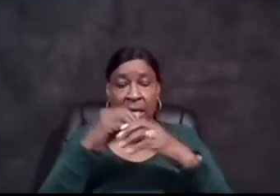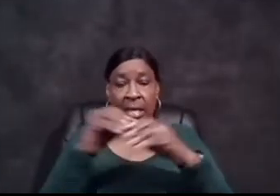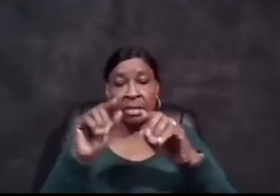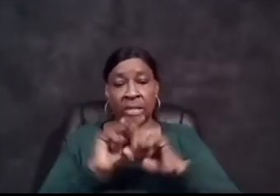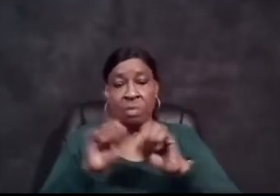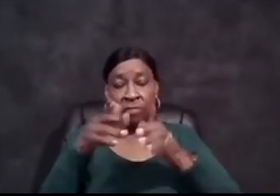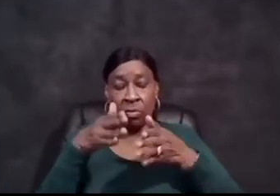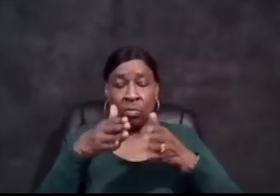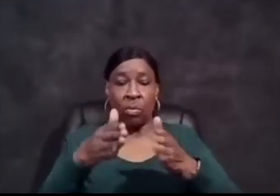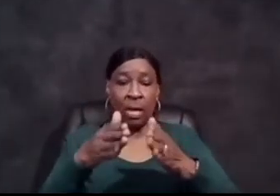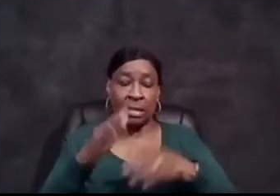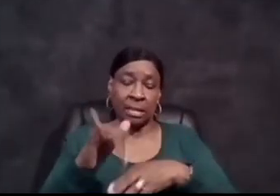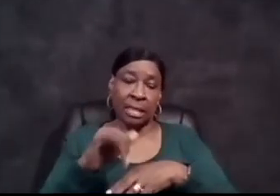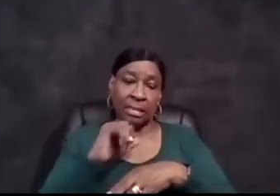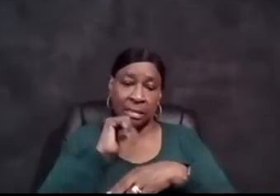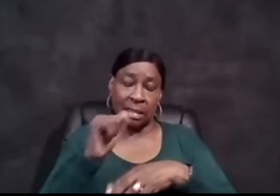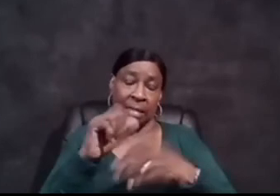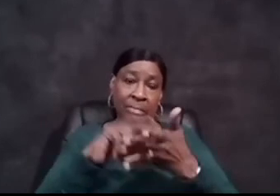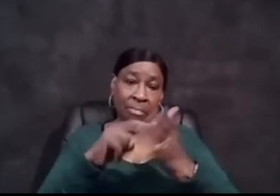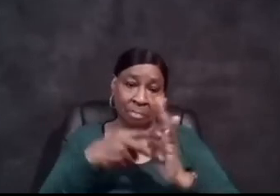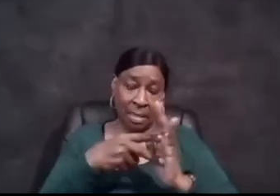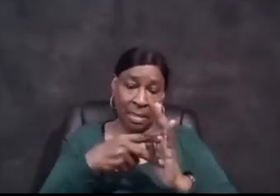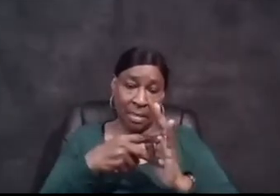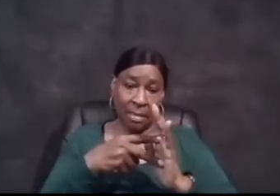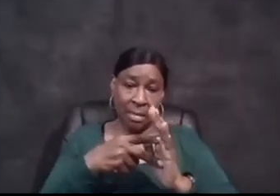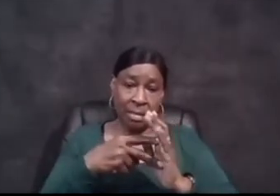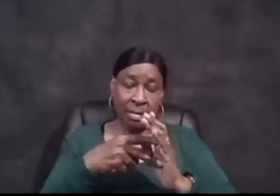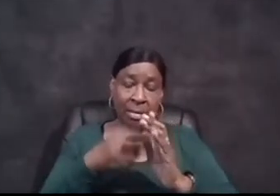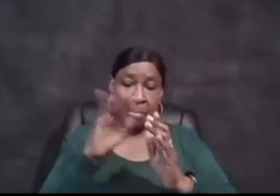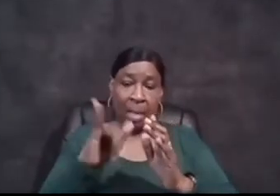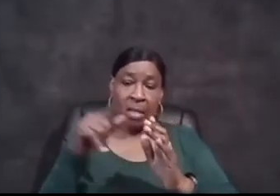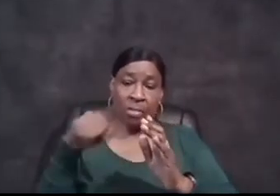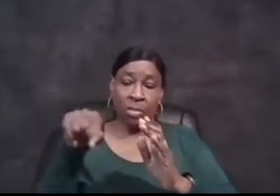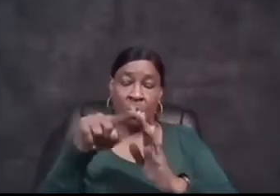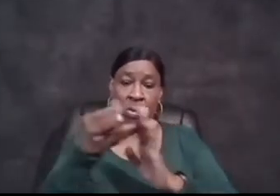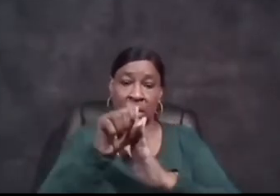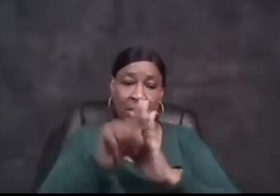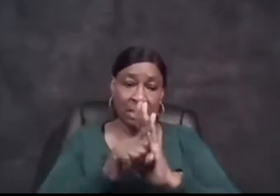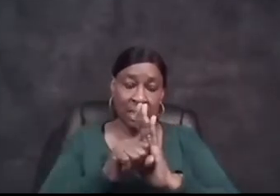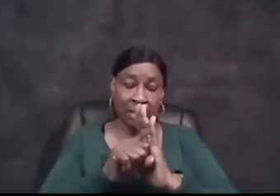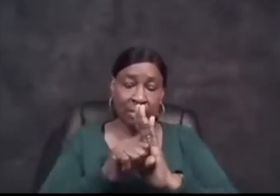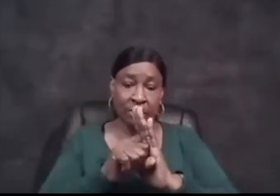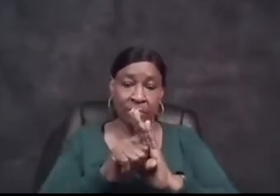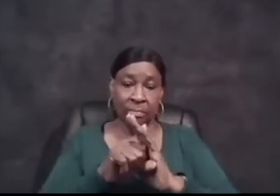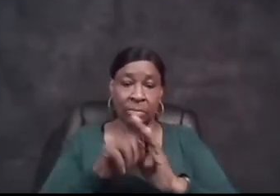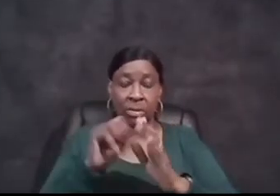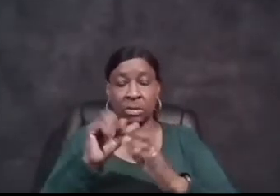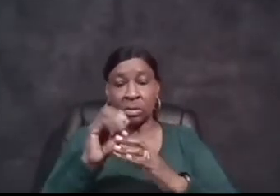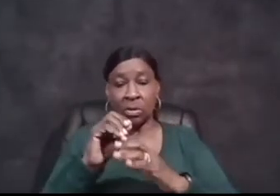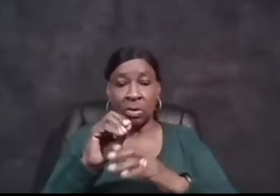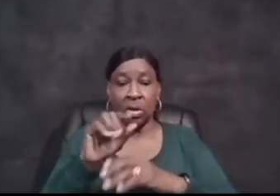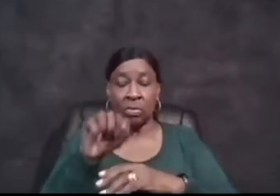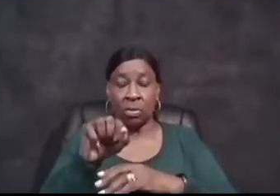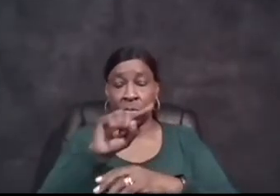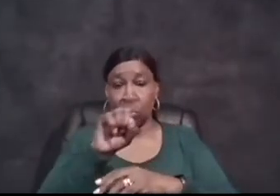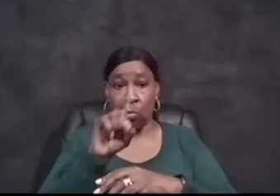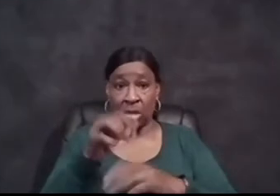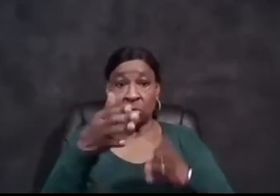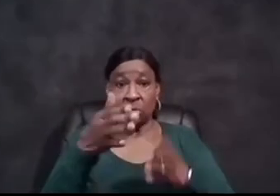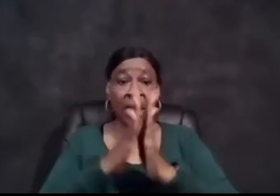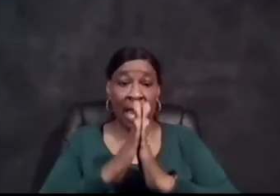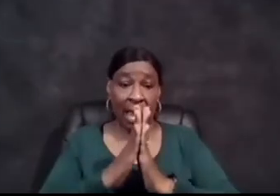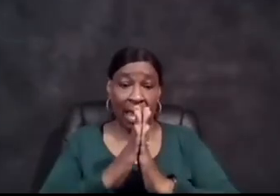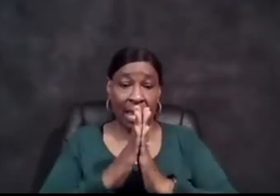not what was intended by those states. So yeah, those questions that were asked